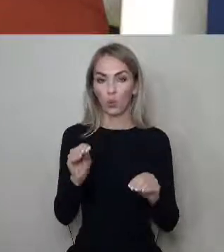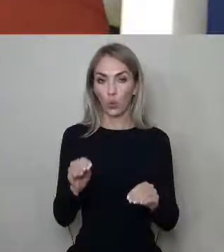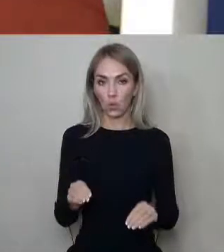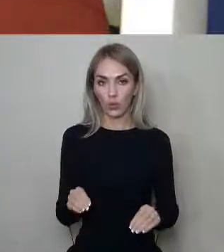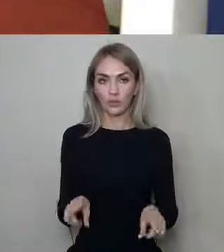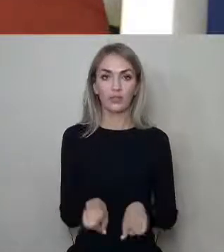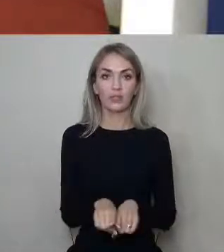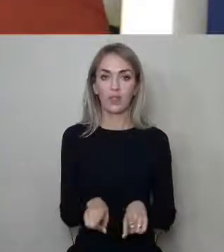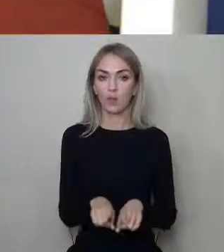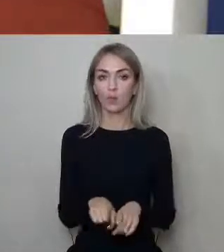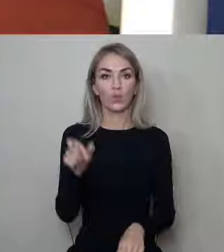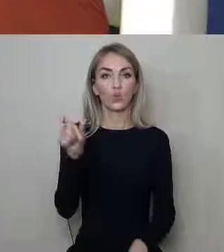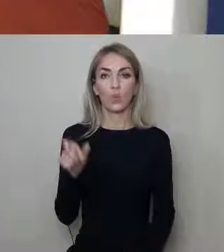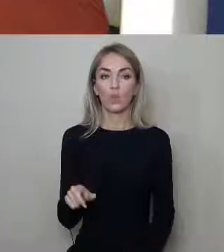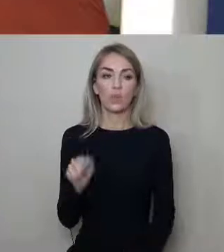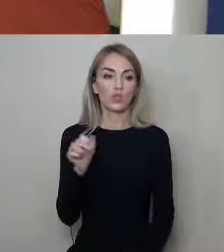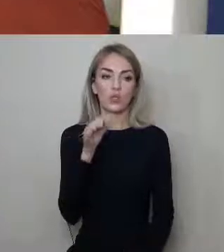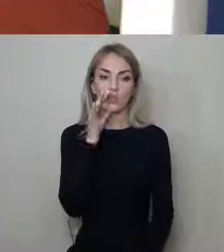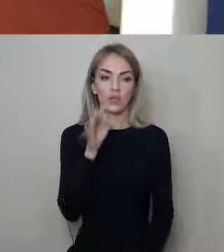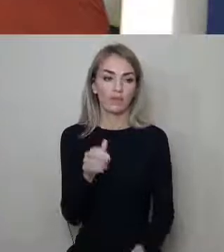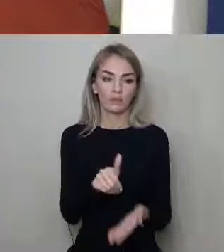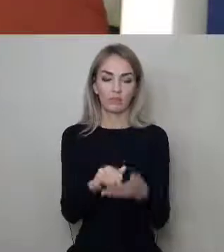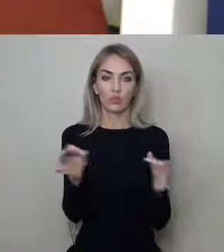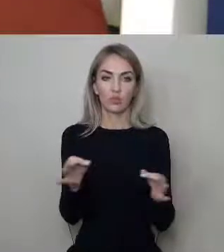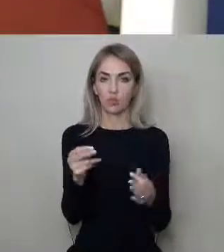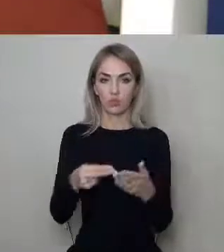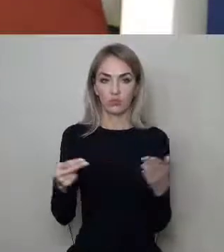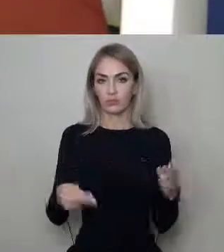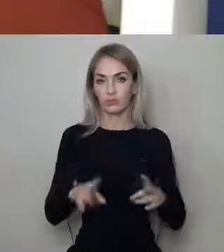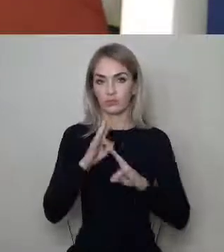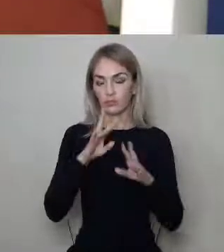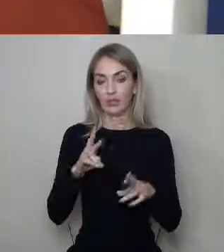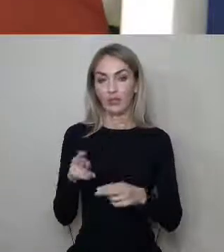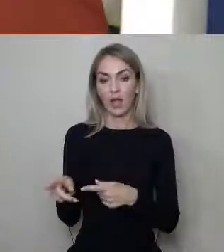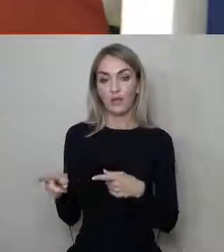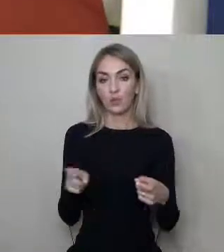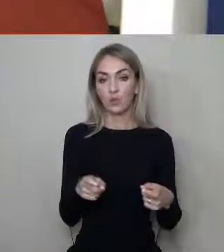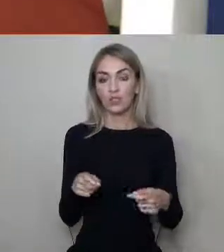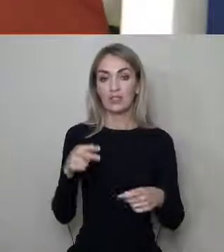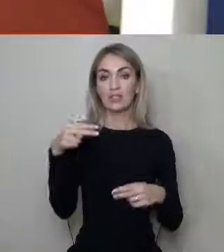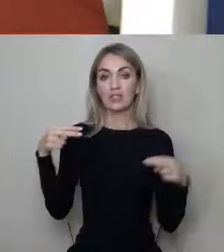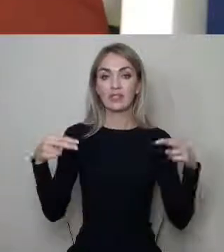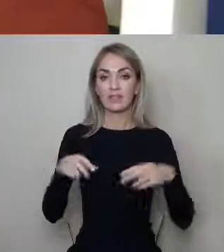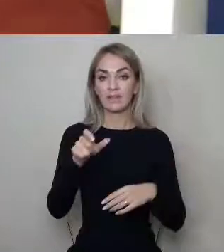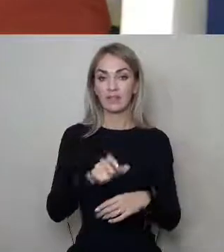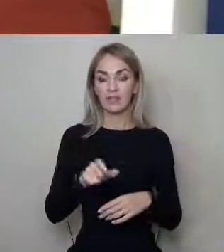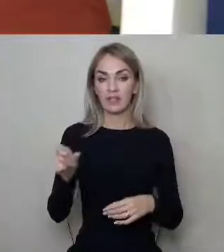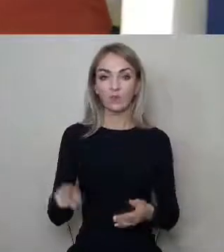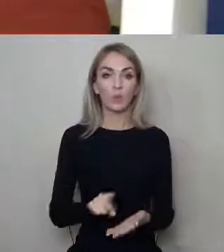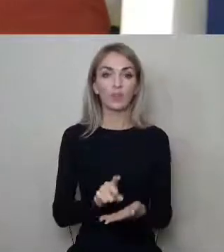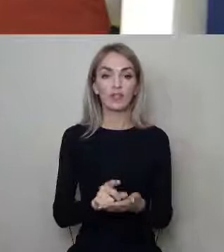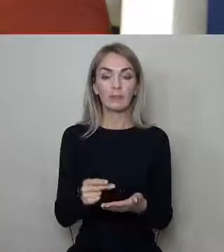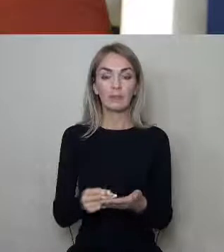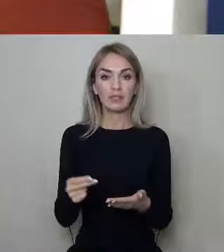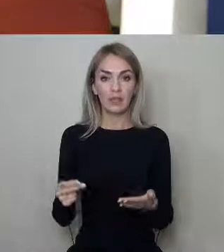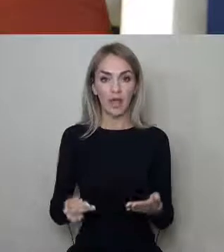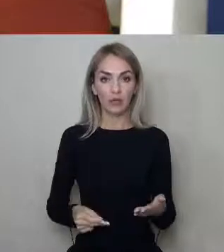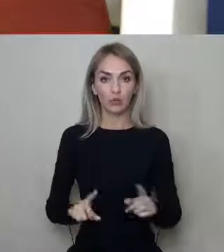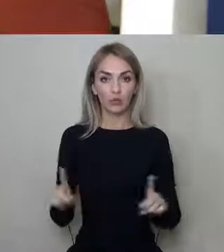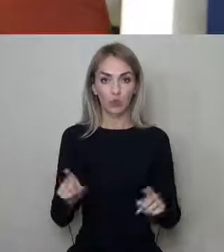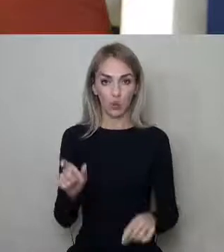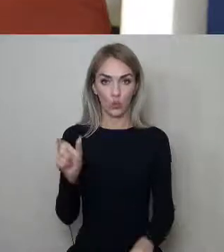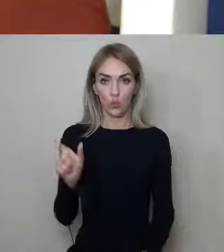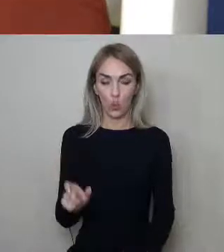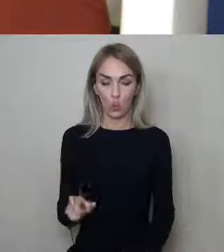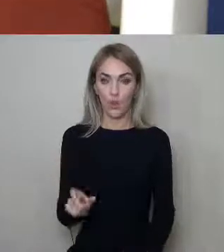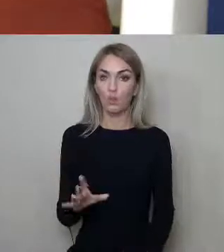commission. If that's the member of the commission who is drawing the protocol, then the person subject to protocol can refuse to